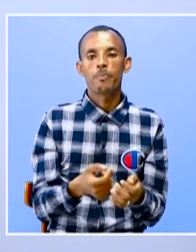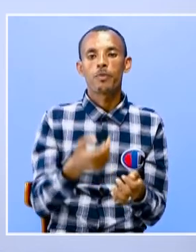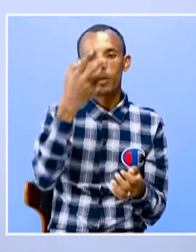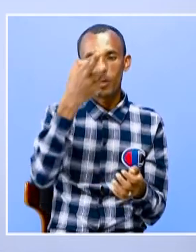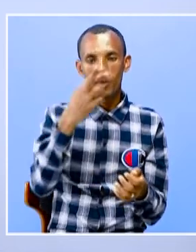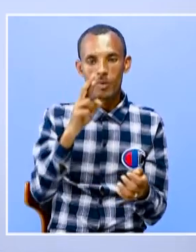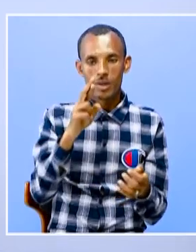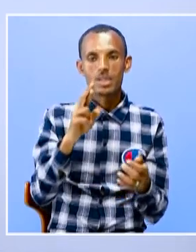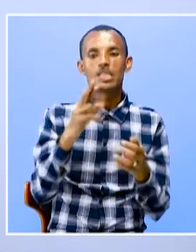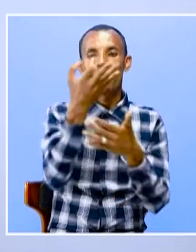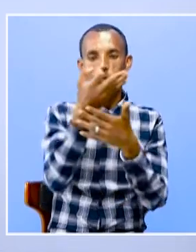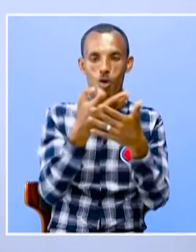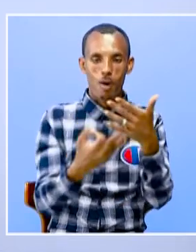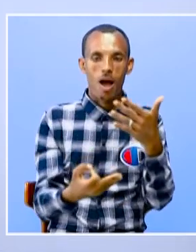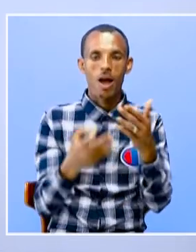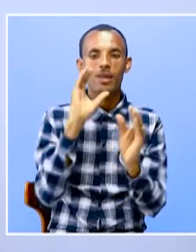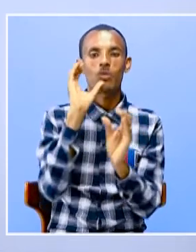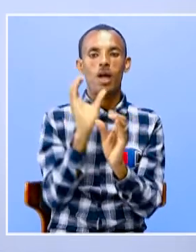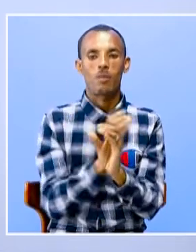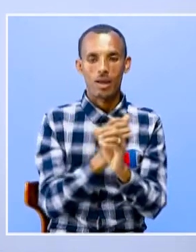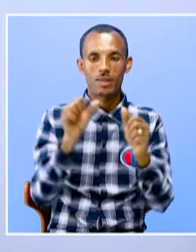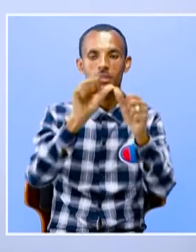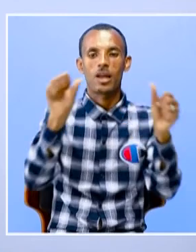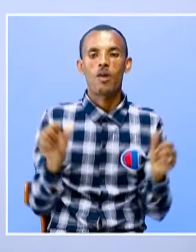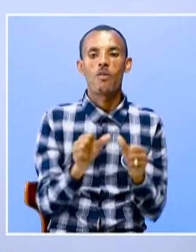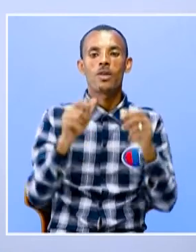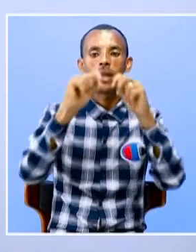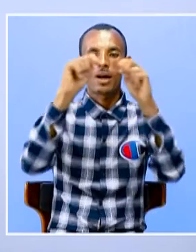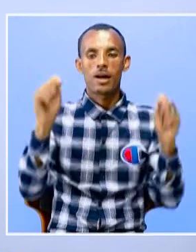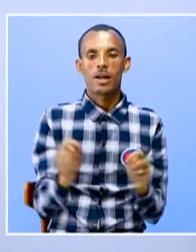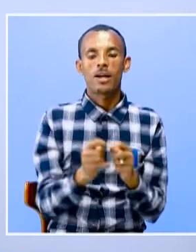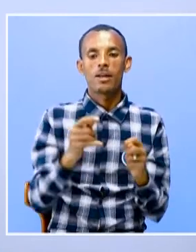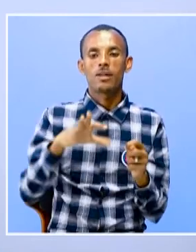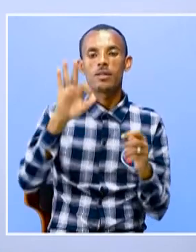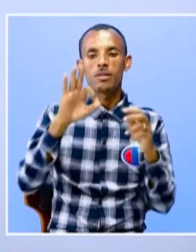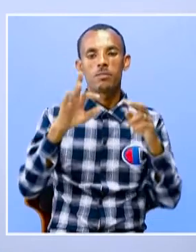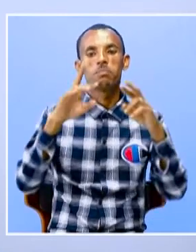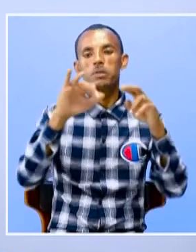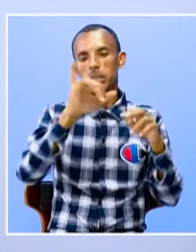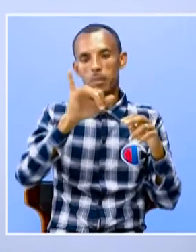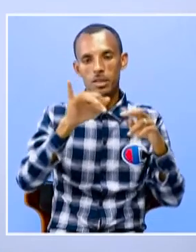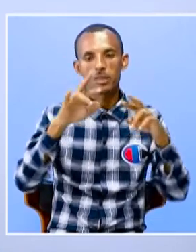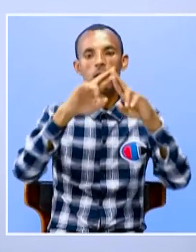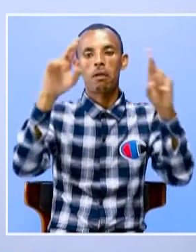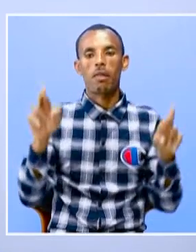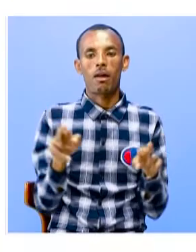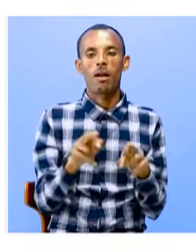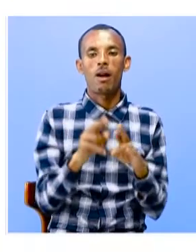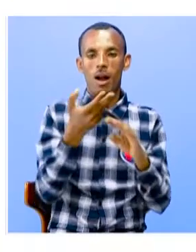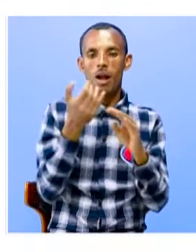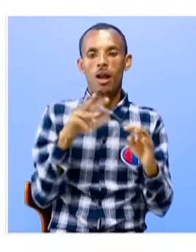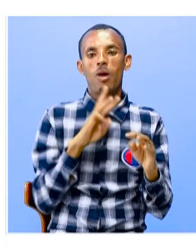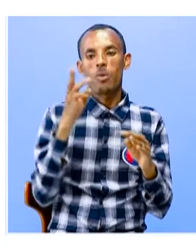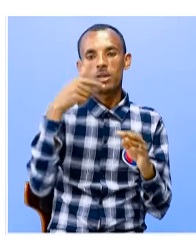or the formula to calculate the area of triangle is derived from the area of rectangle. Earlier we